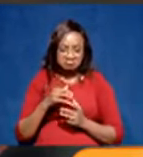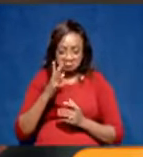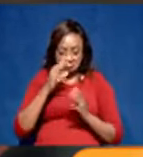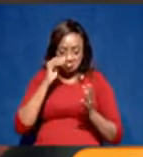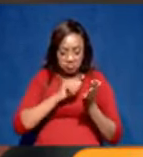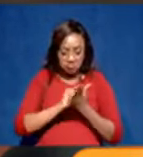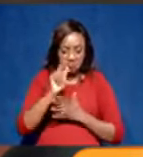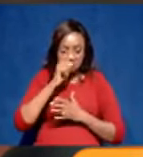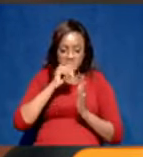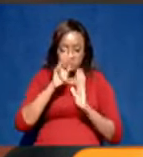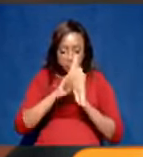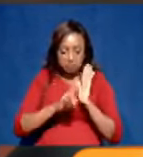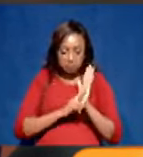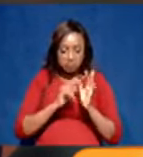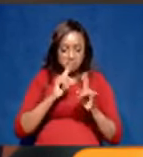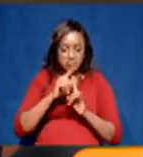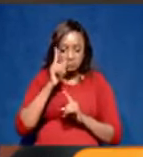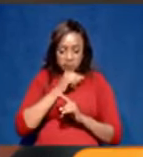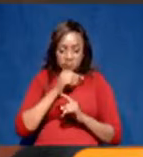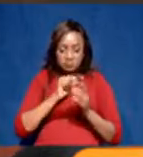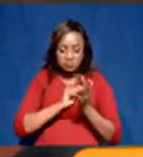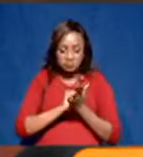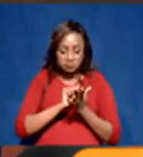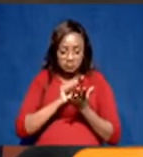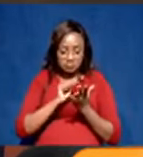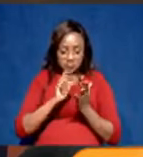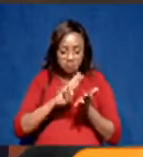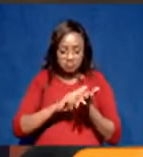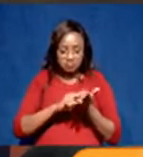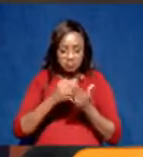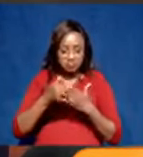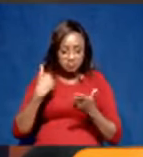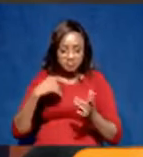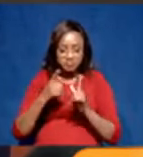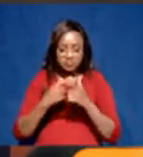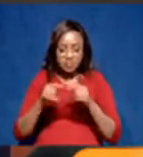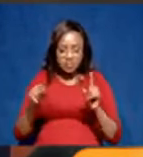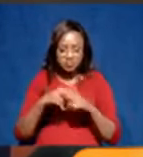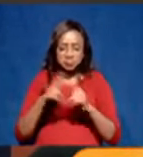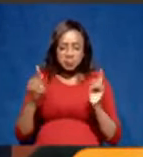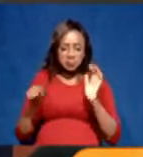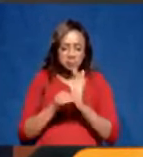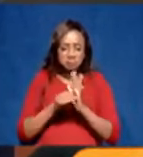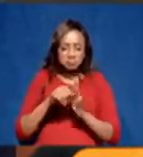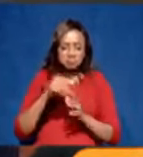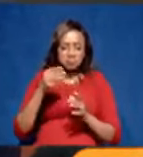regulations, you register people, and you start the contributions the same month?